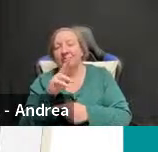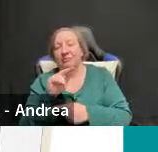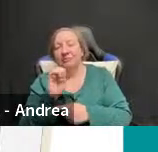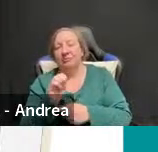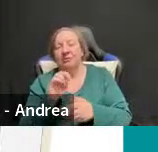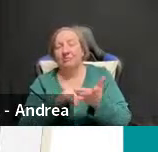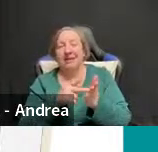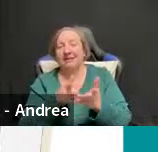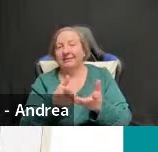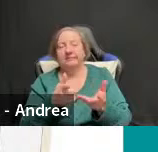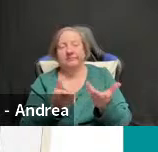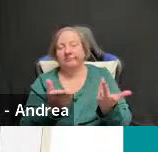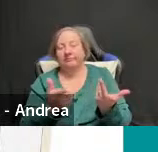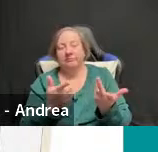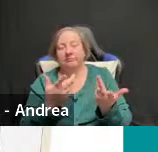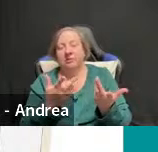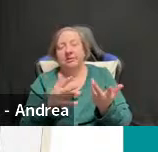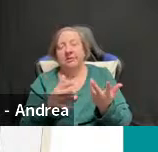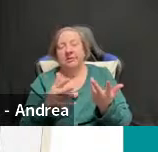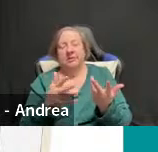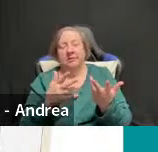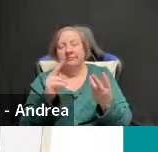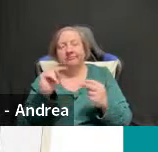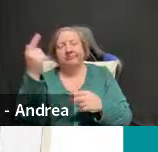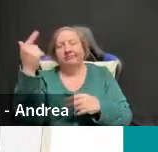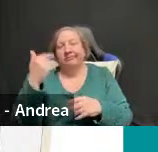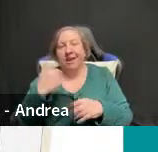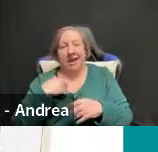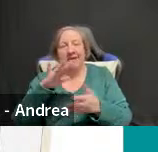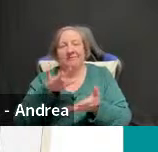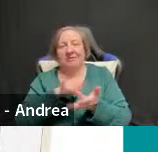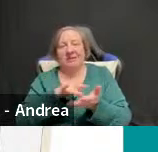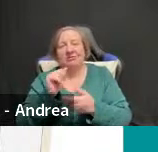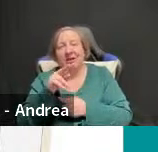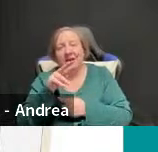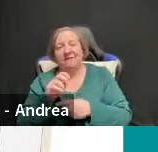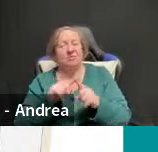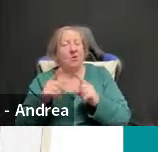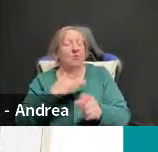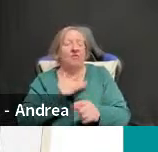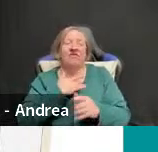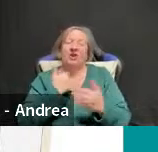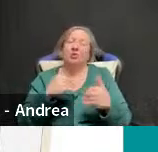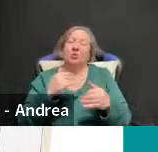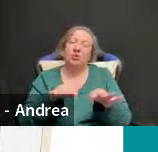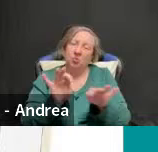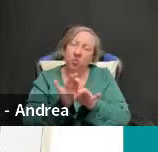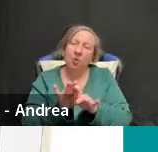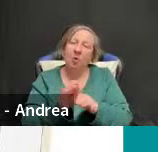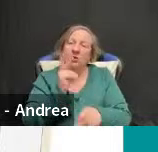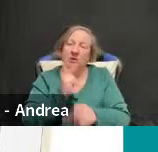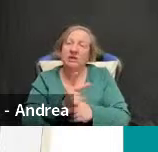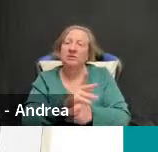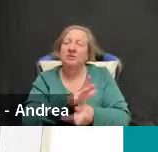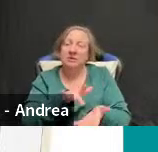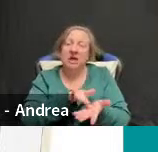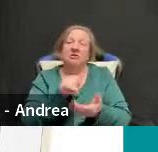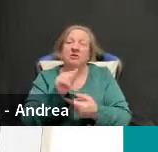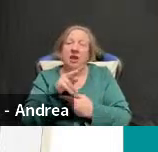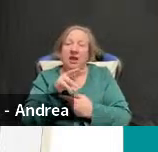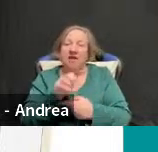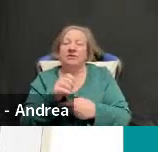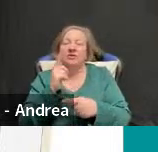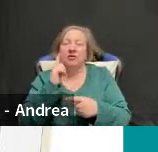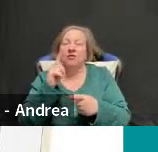allowing a Center Avenue. And we're feeling it's pretty important to keep the ability to have Center Avenue to make